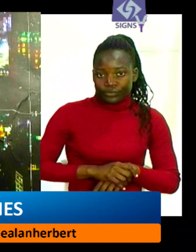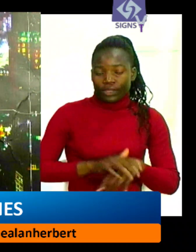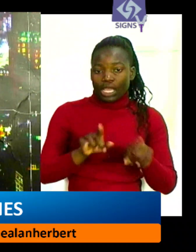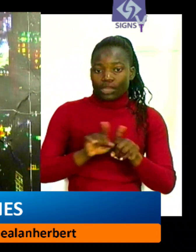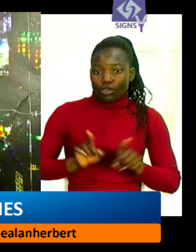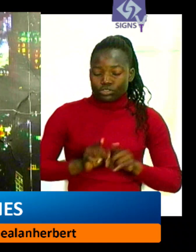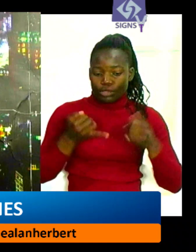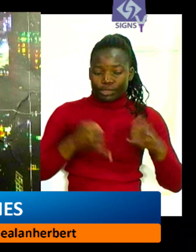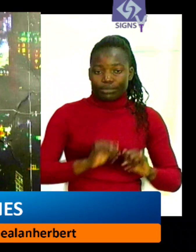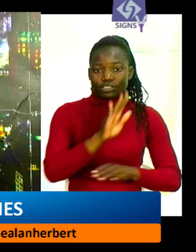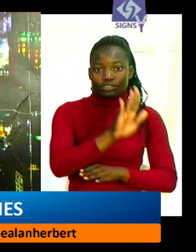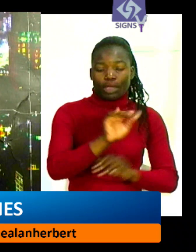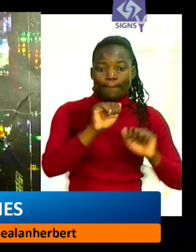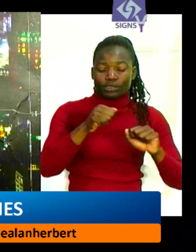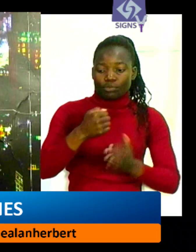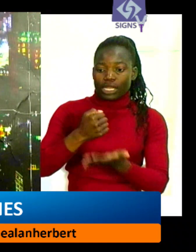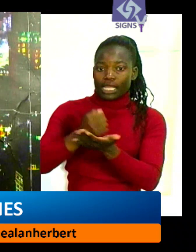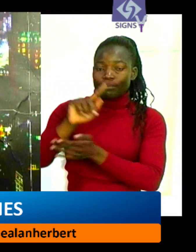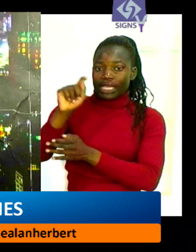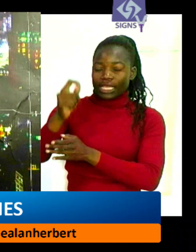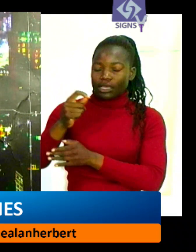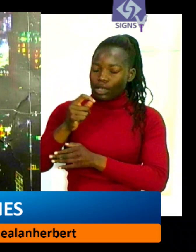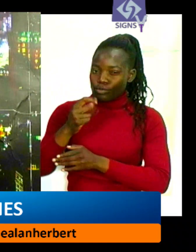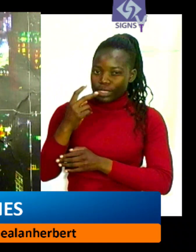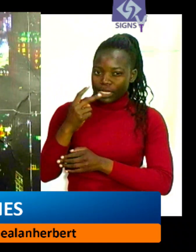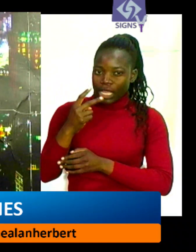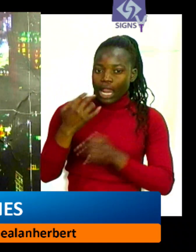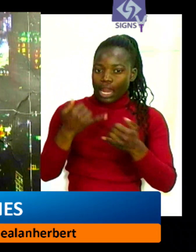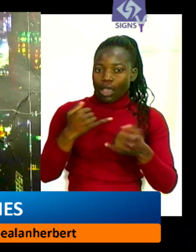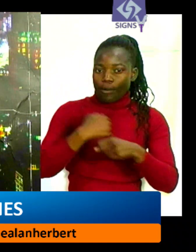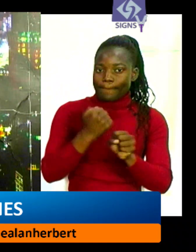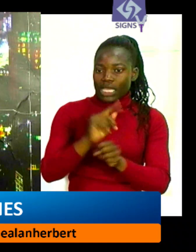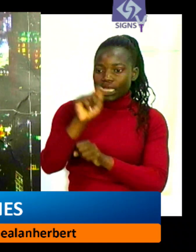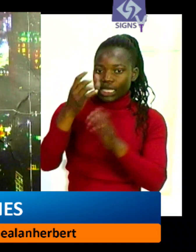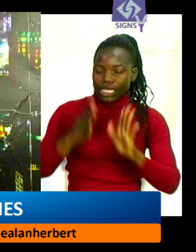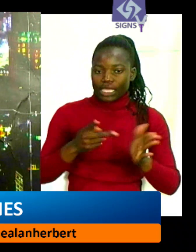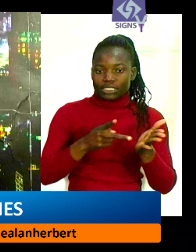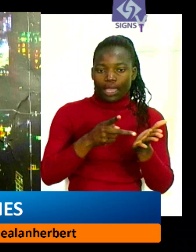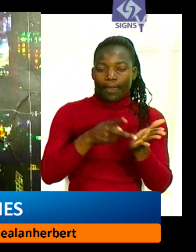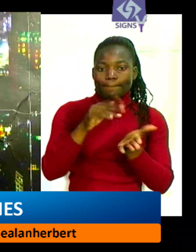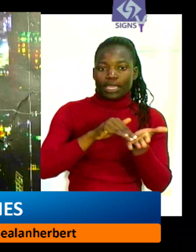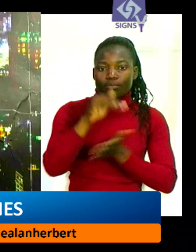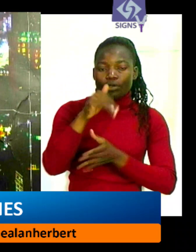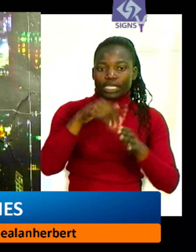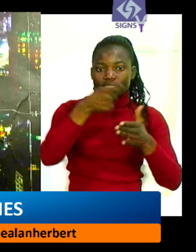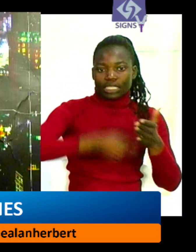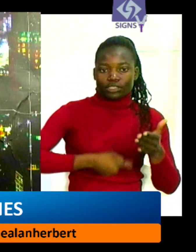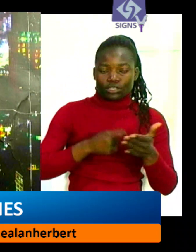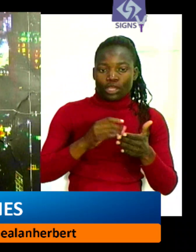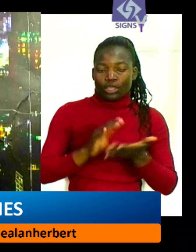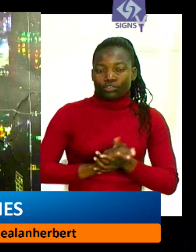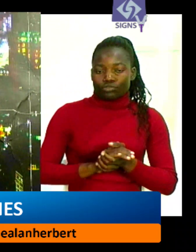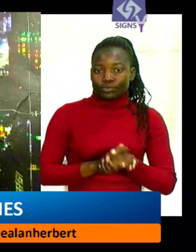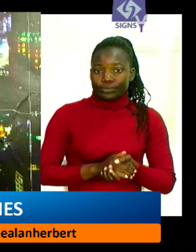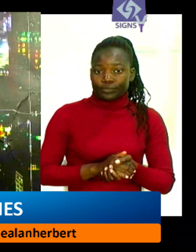National Hospital Insurance Fund, NHIF, and its implementation could see Kenyans pay more in taxes to finance